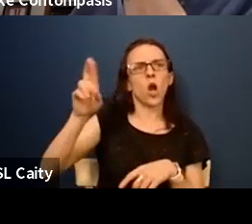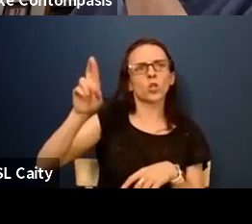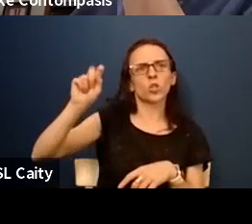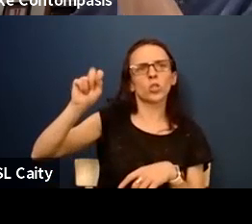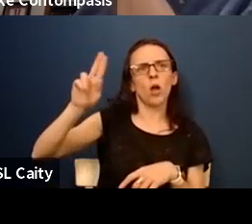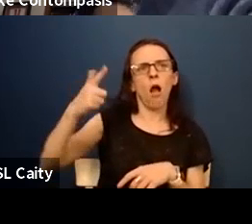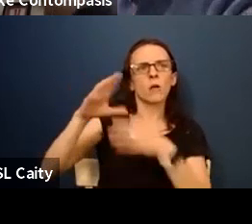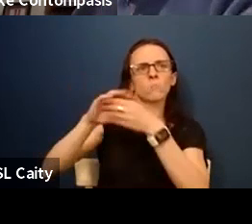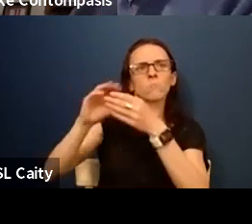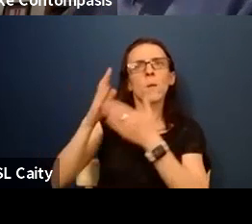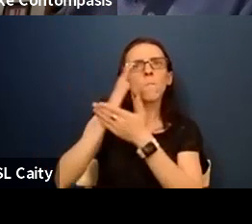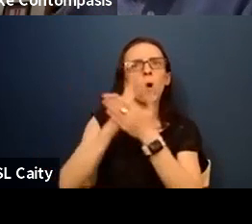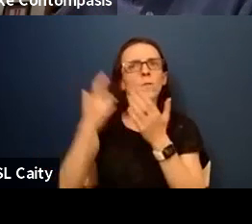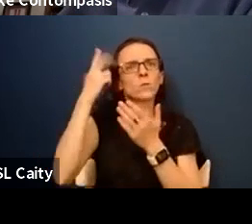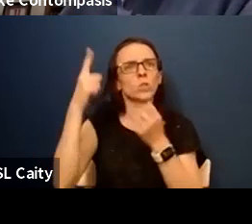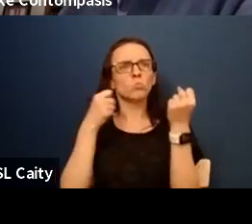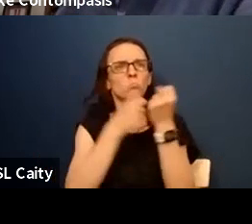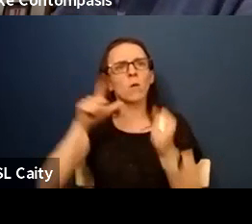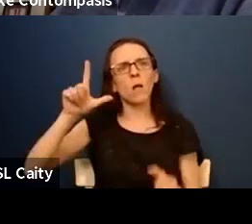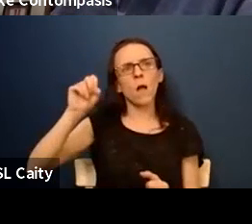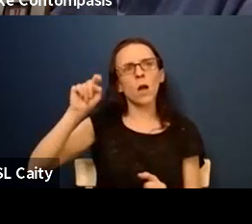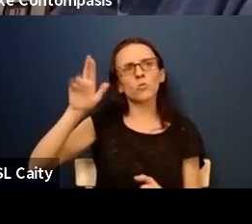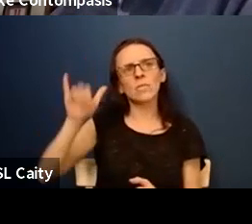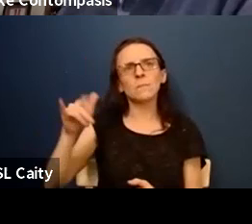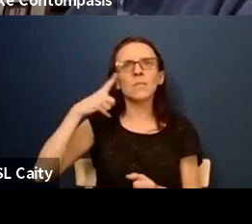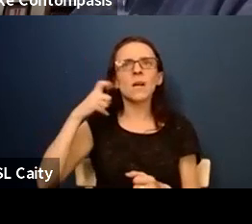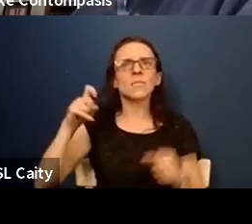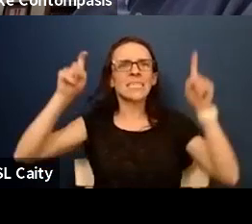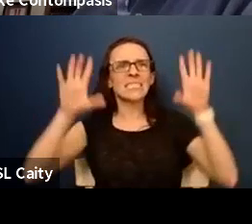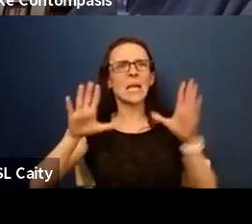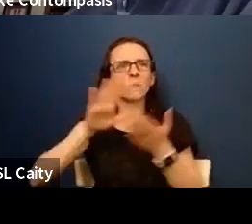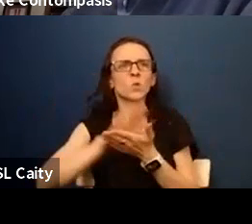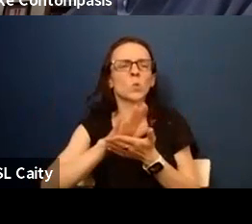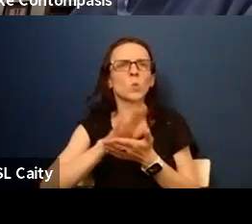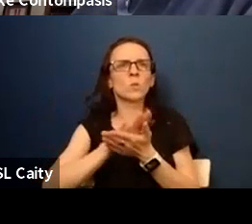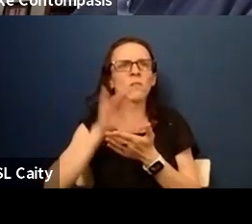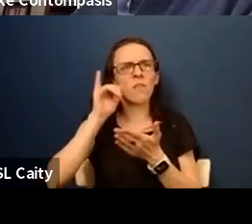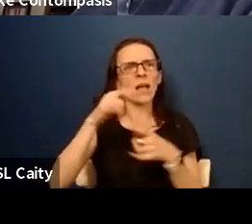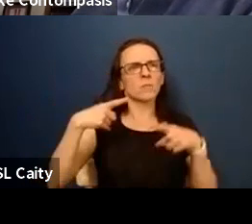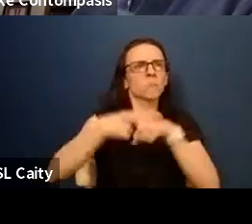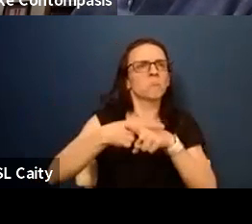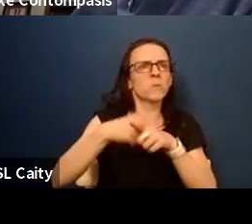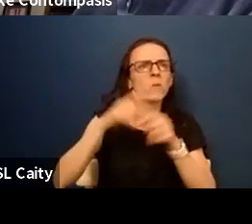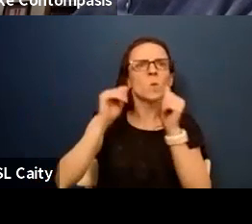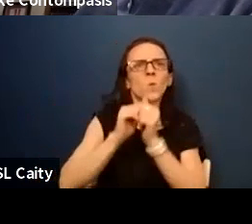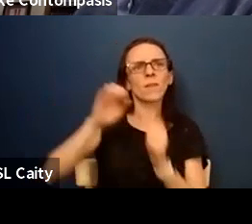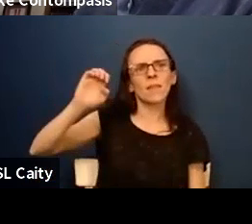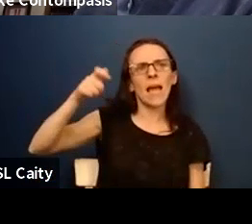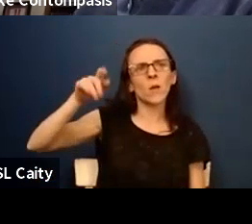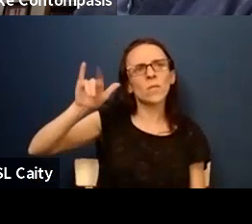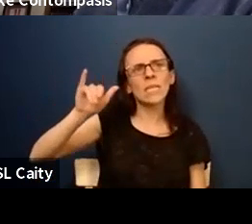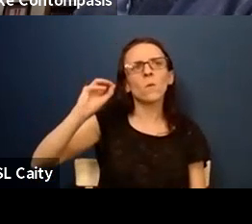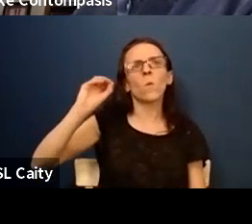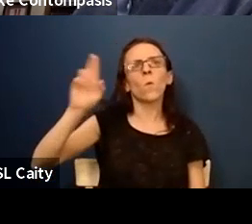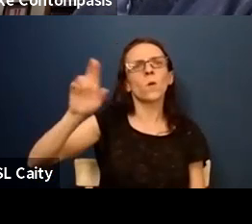of a lottery is that exam schools are antithetical to an equity or justice system.